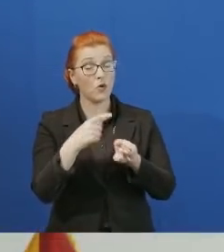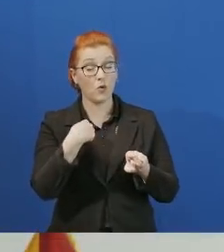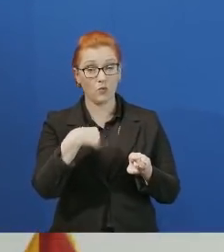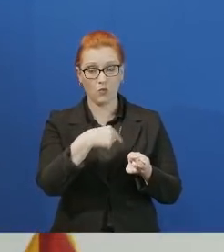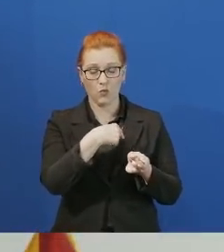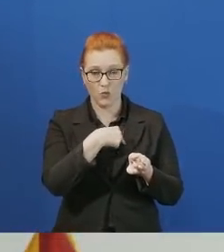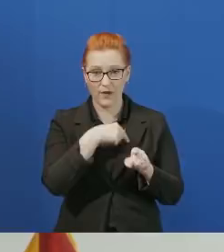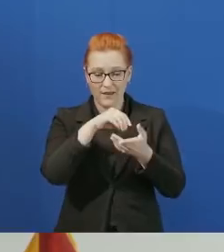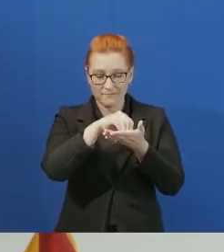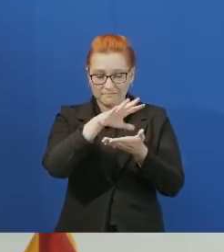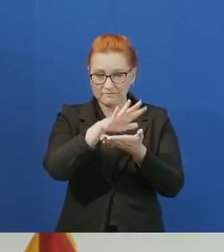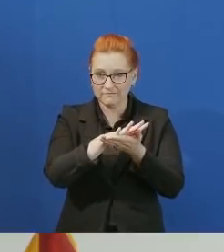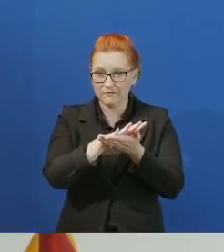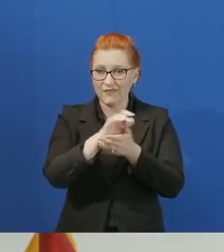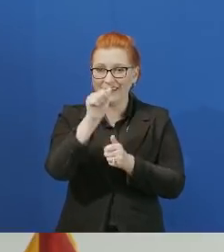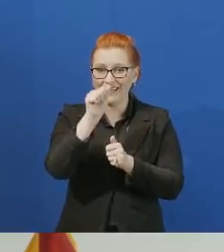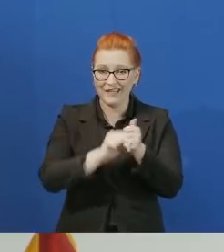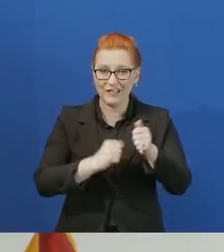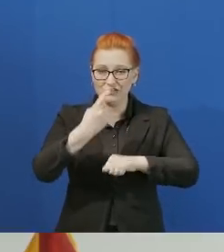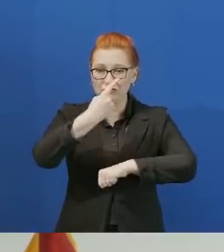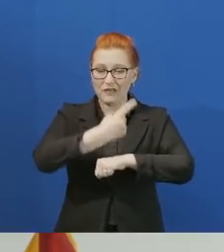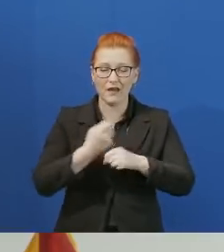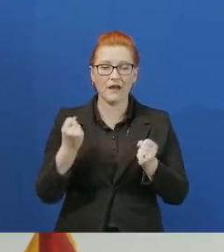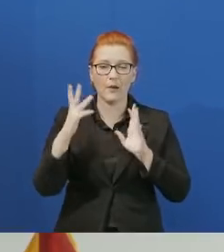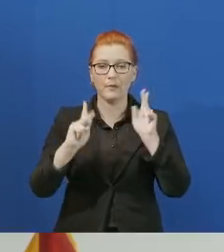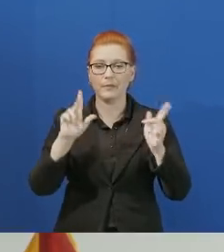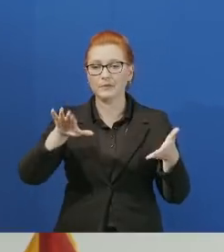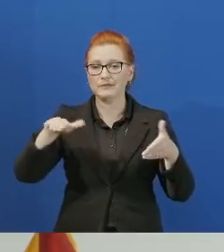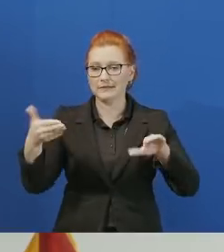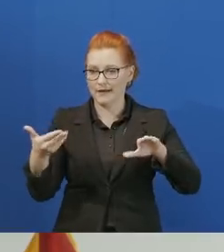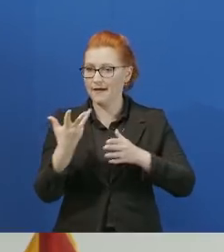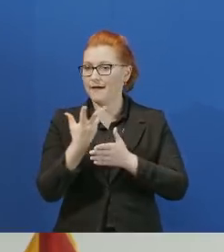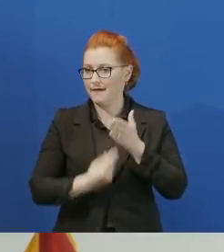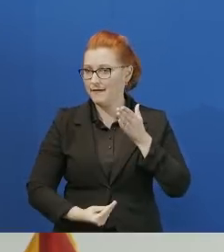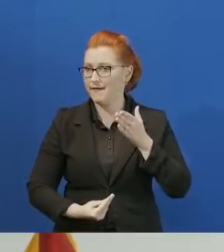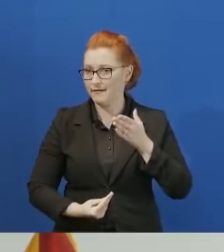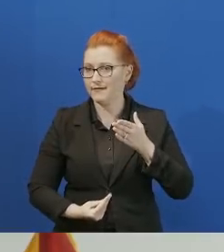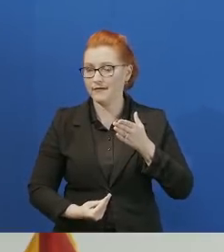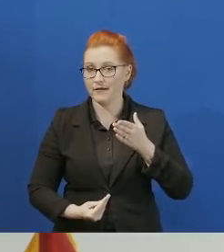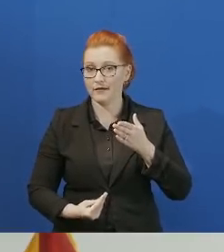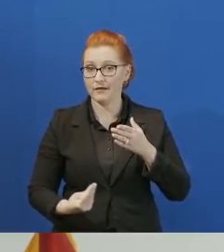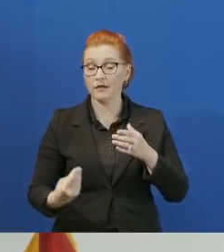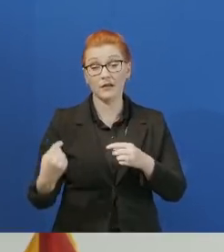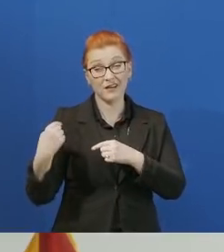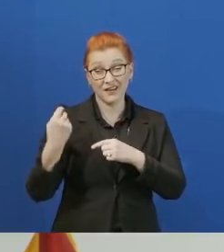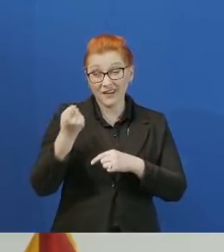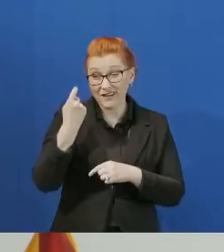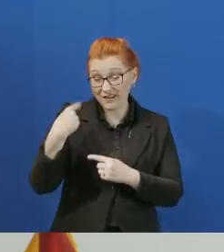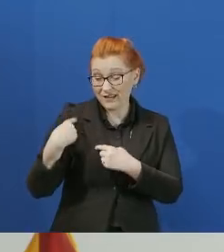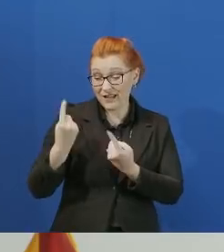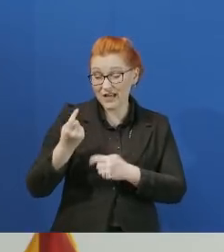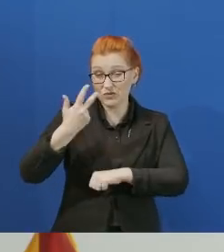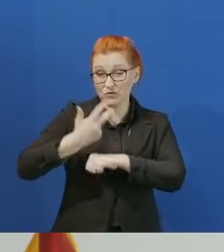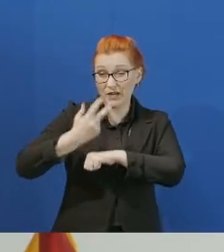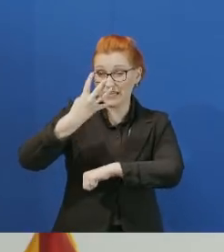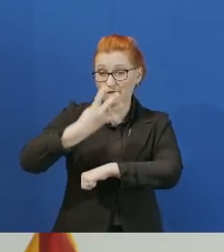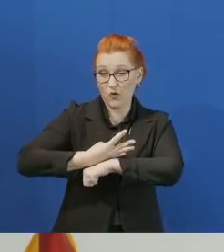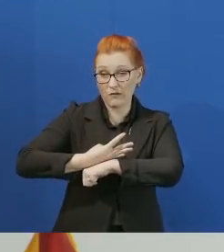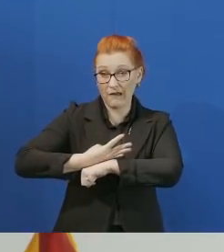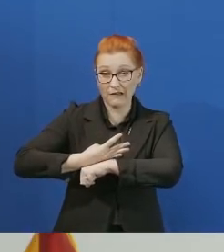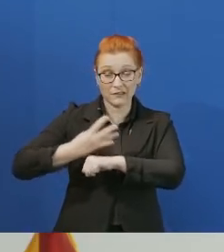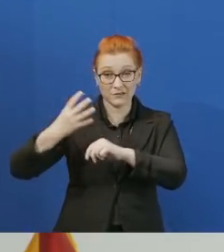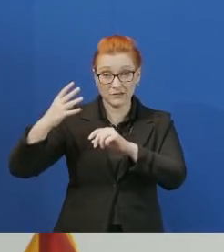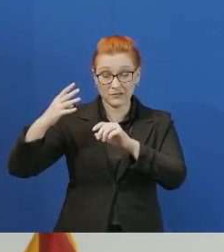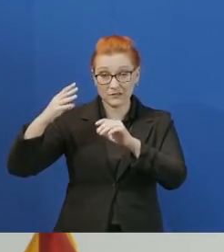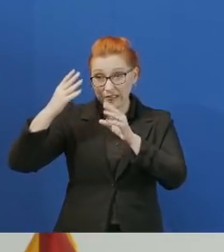of information here. With the last 4 or 5 days having yet to be filled in, you don't